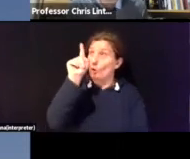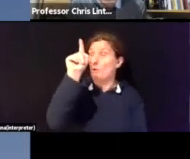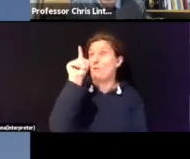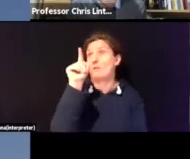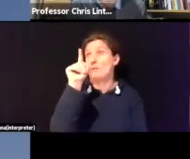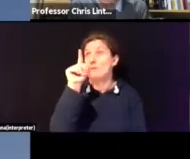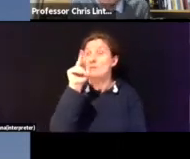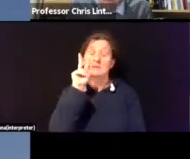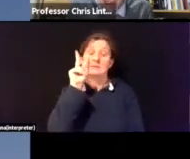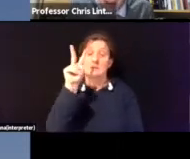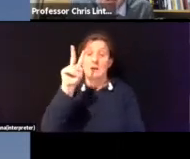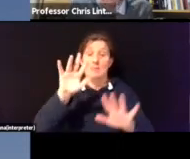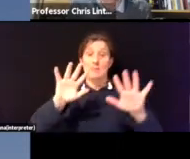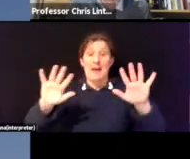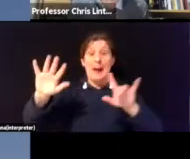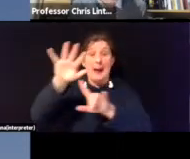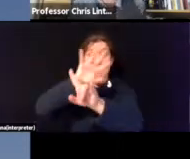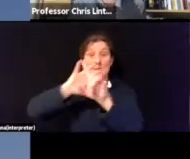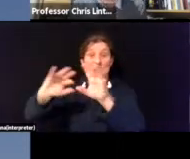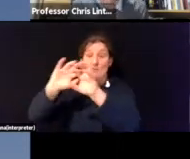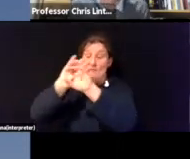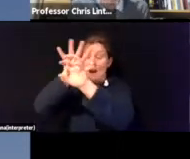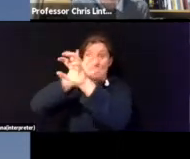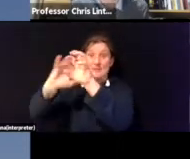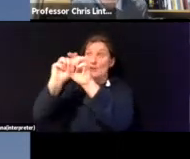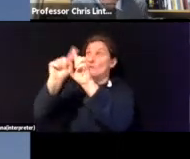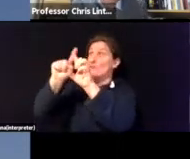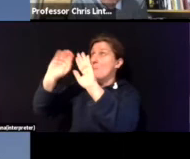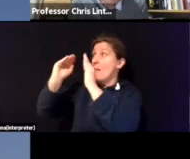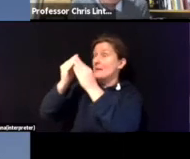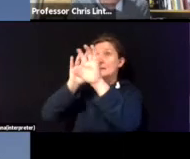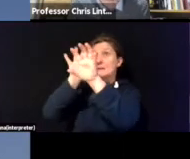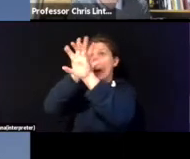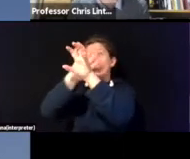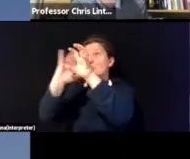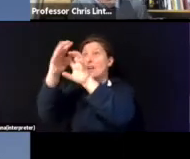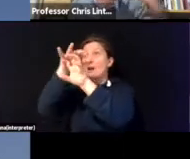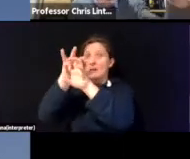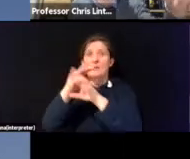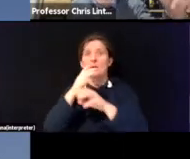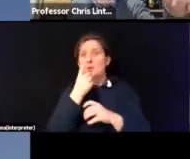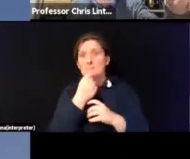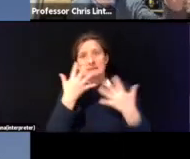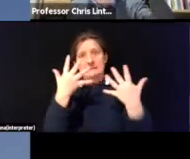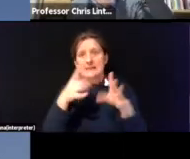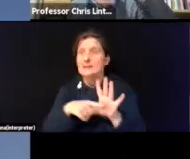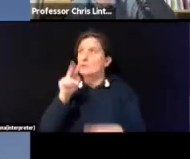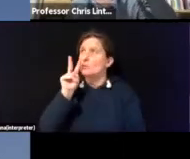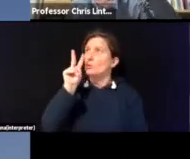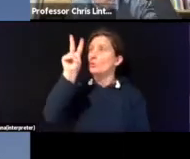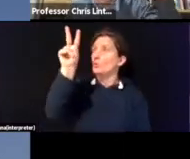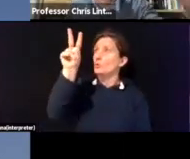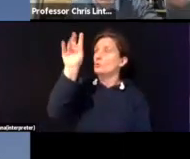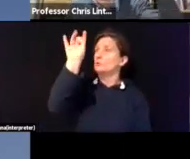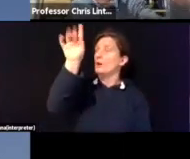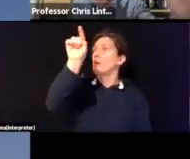the atmospheres of nearby planets. And it's possible that within a decade, we'll be able to point at a star in the sky and